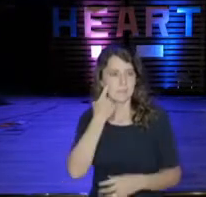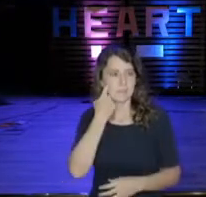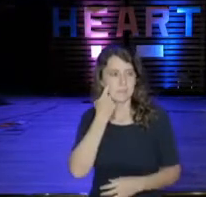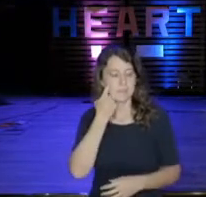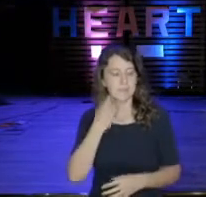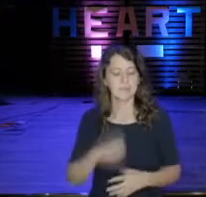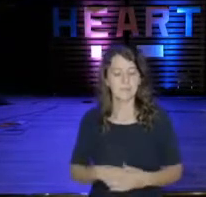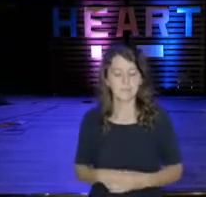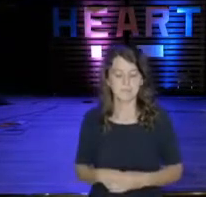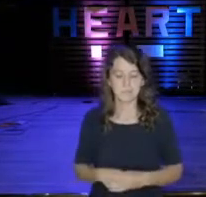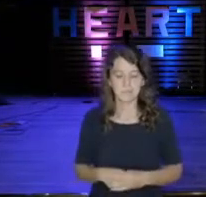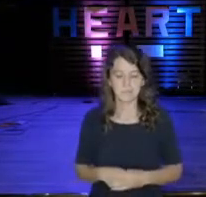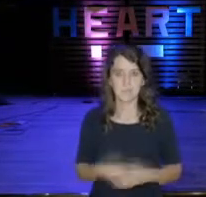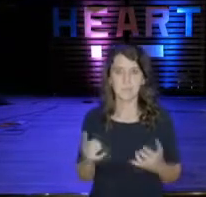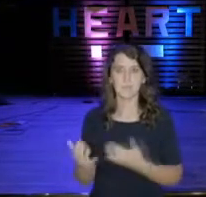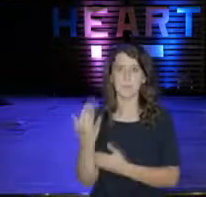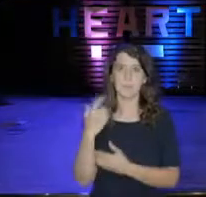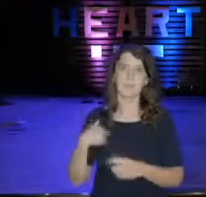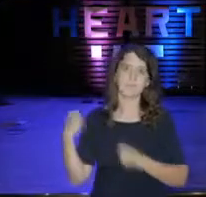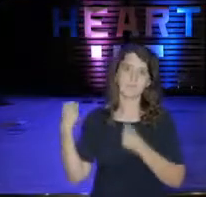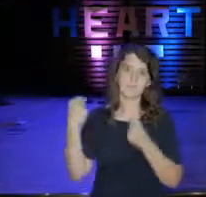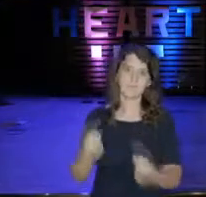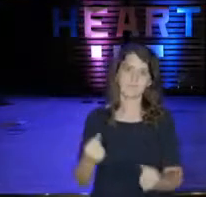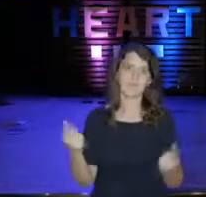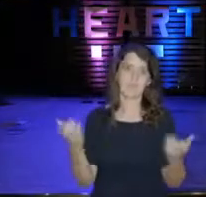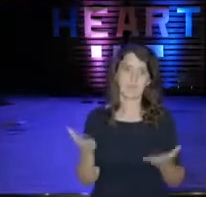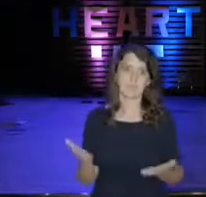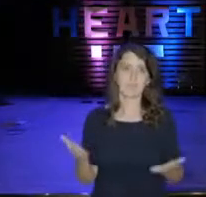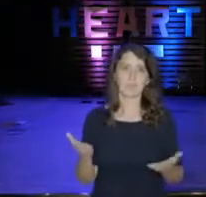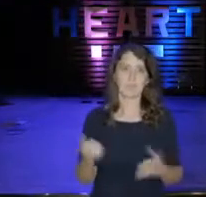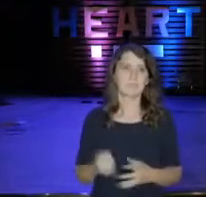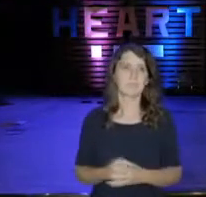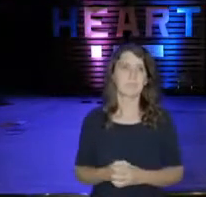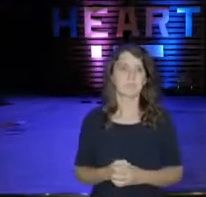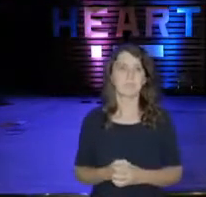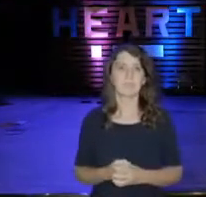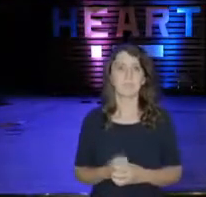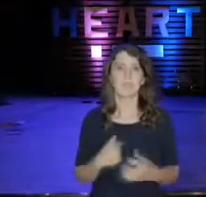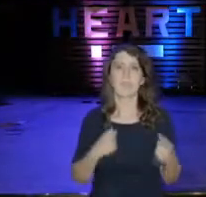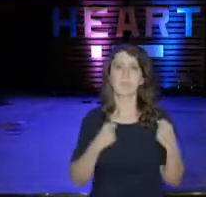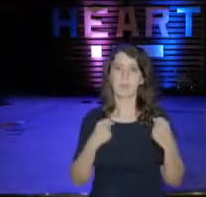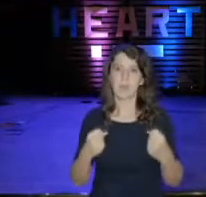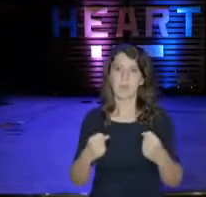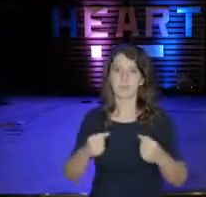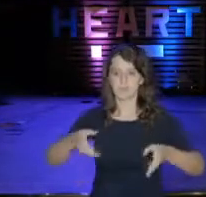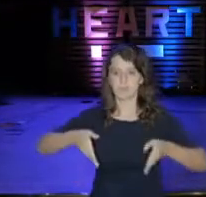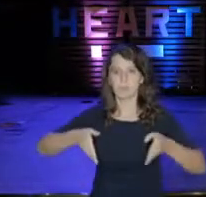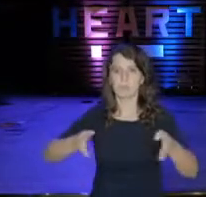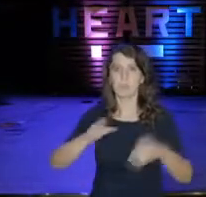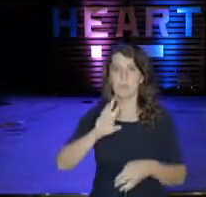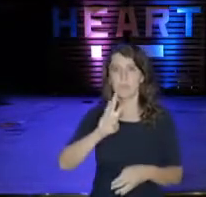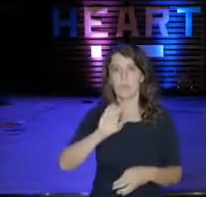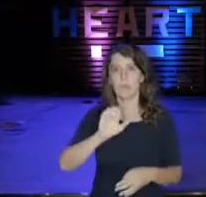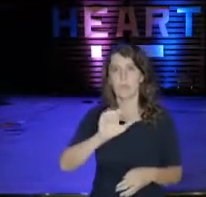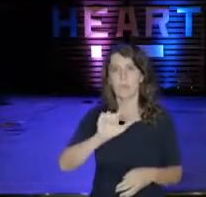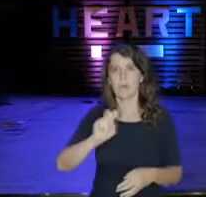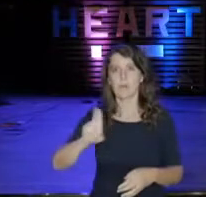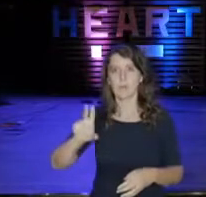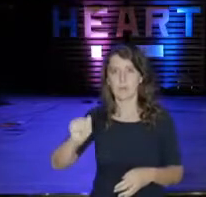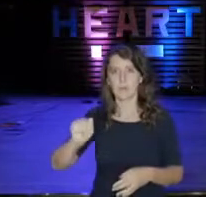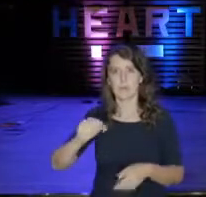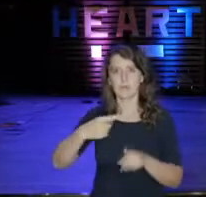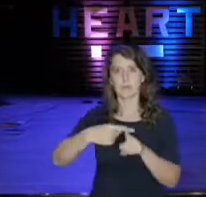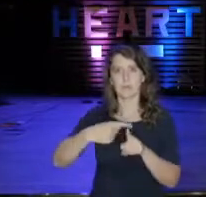of this morning on my drive to church. I drive on Walnut. And Walnut and